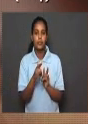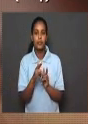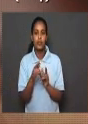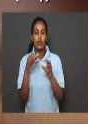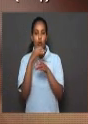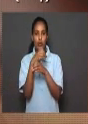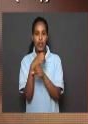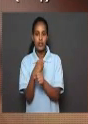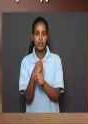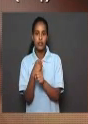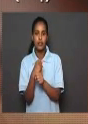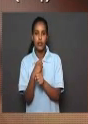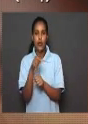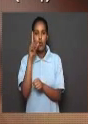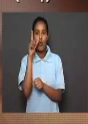that contains